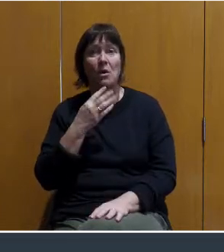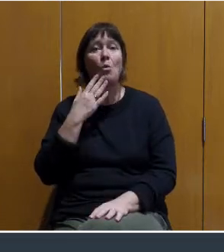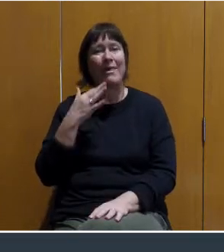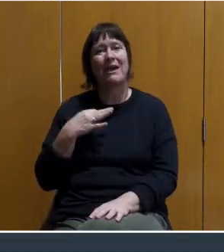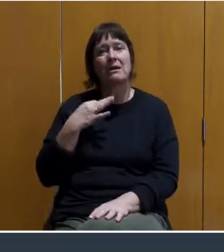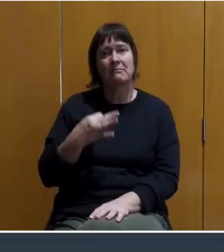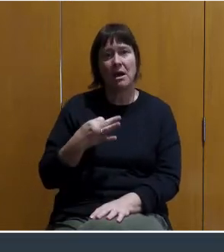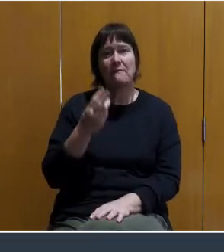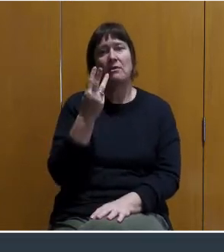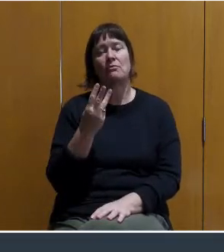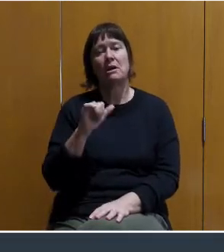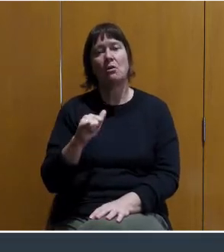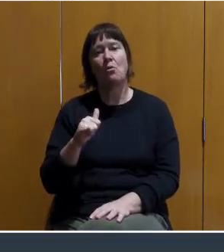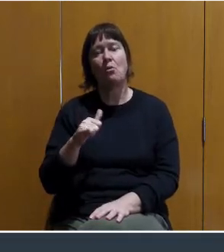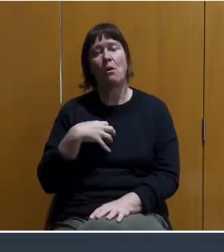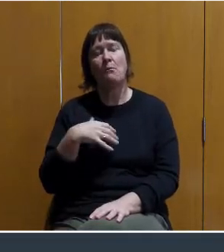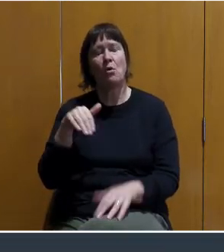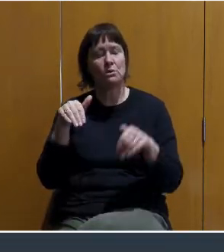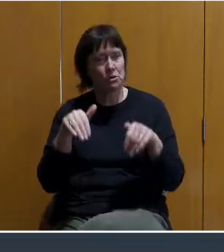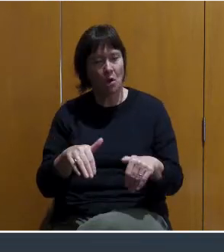made for 3 or more dogs on a property.